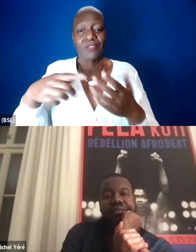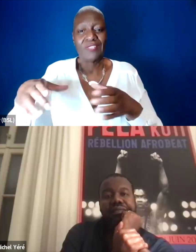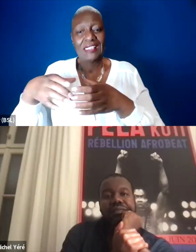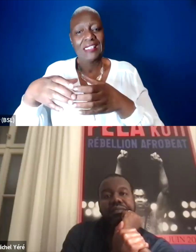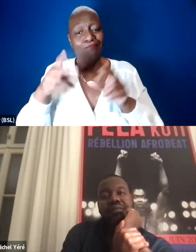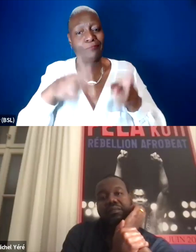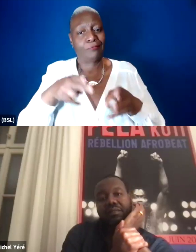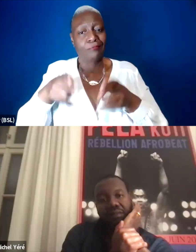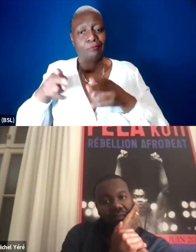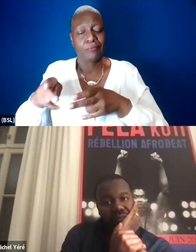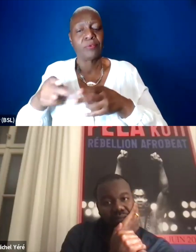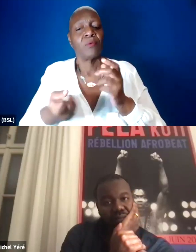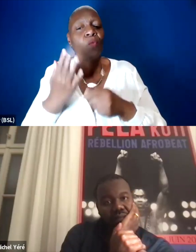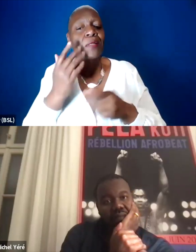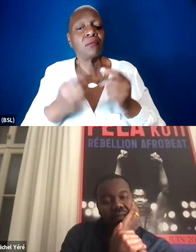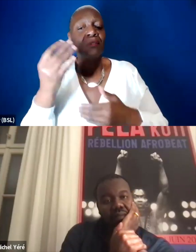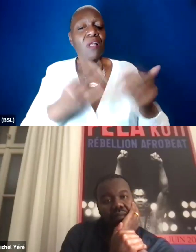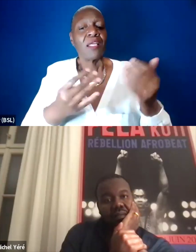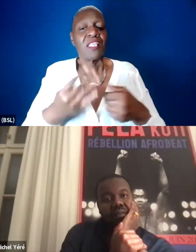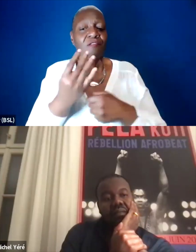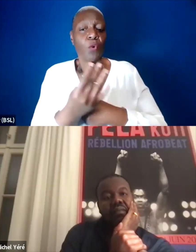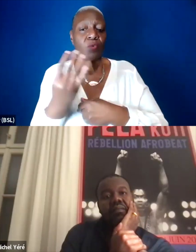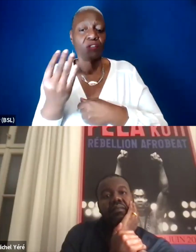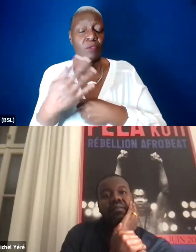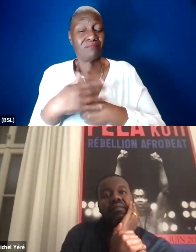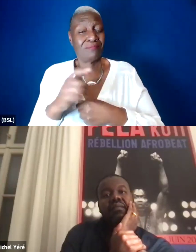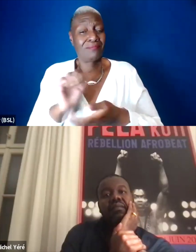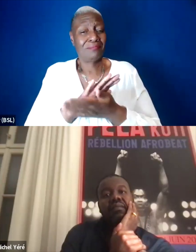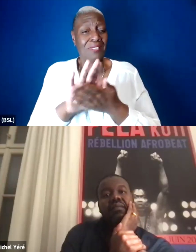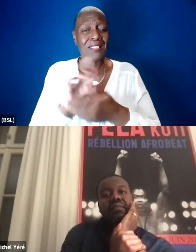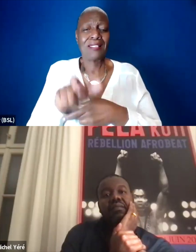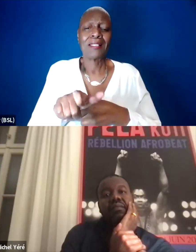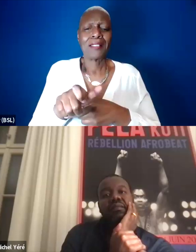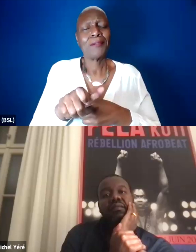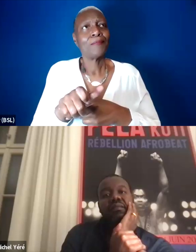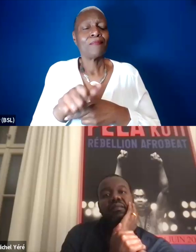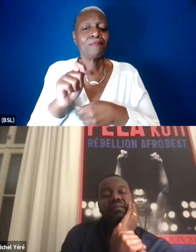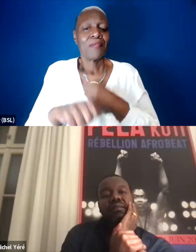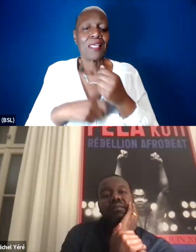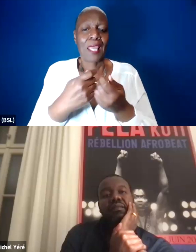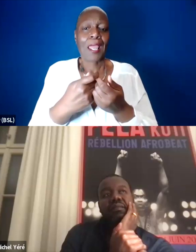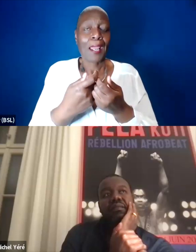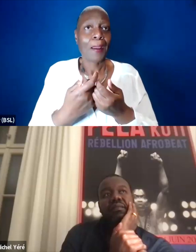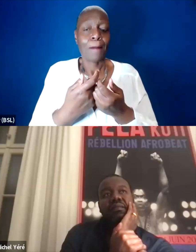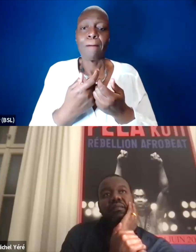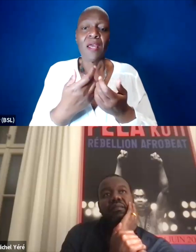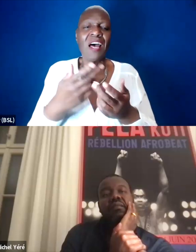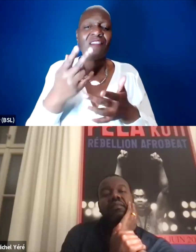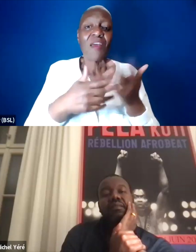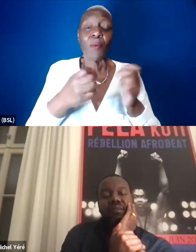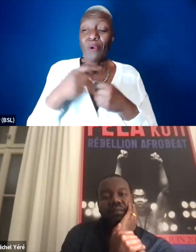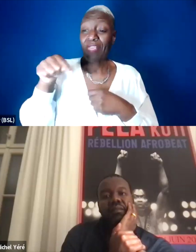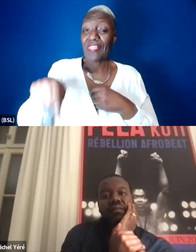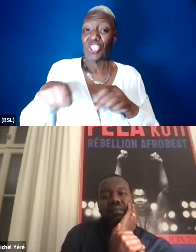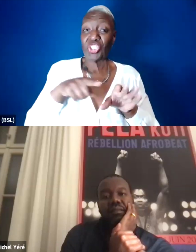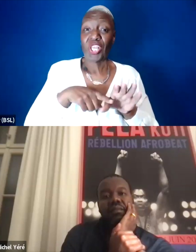team in 1944. So his name became more widely heard in February of this year. He